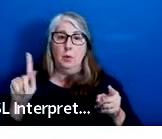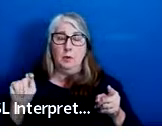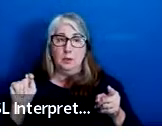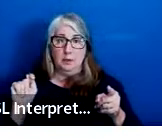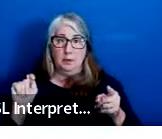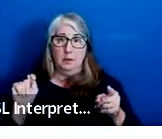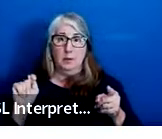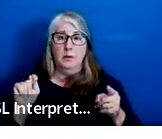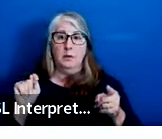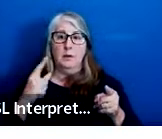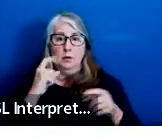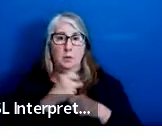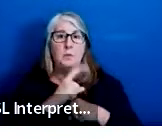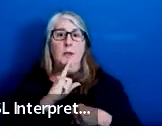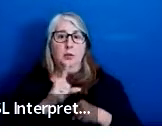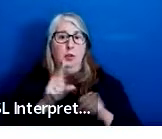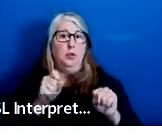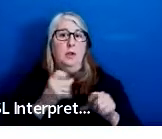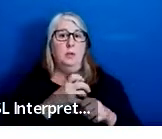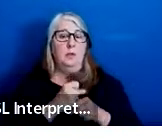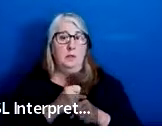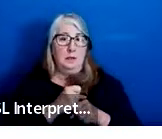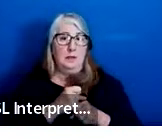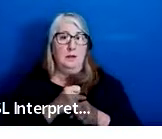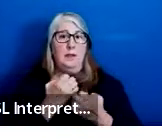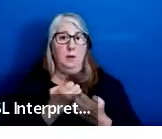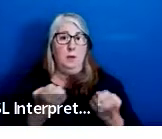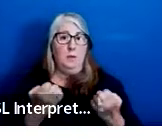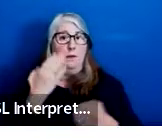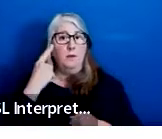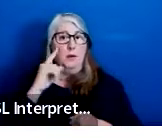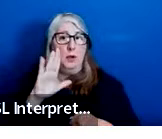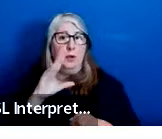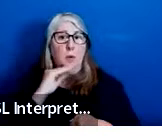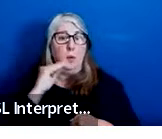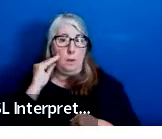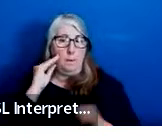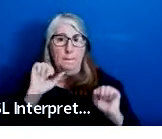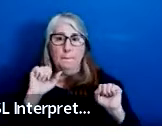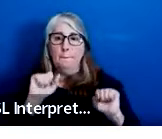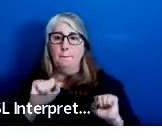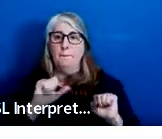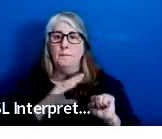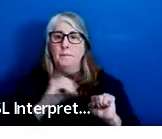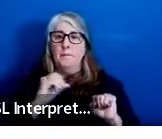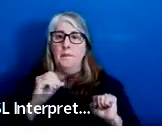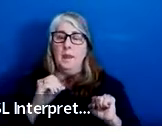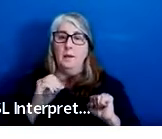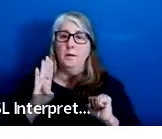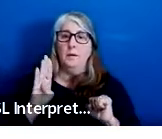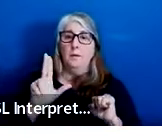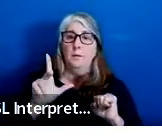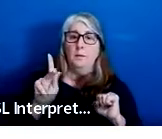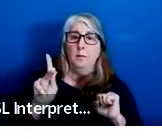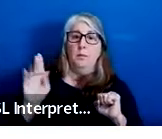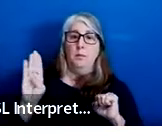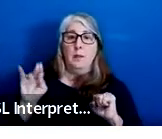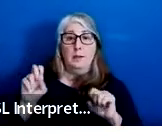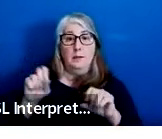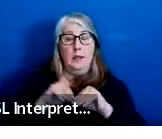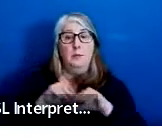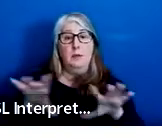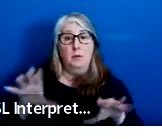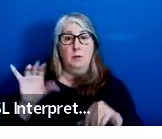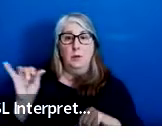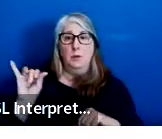mentioned, to ensure that you can receive the necessary equipment for your home. And both mini bins can also be distributed as well.